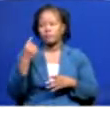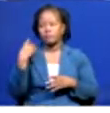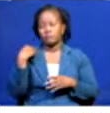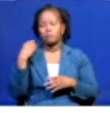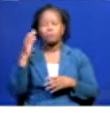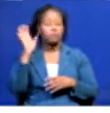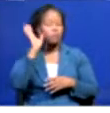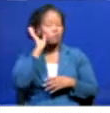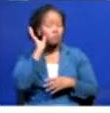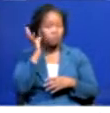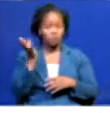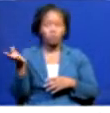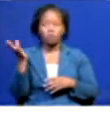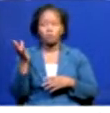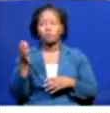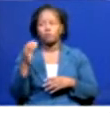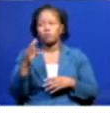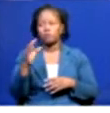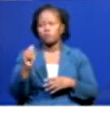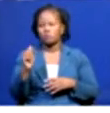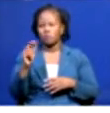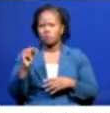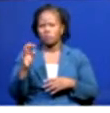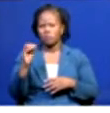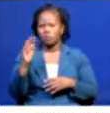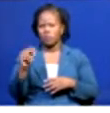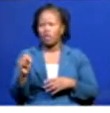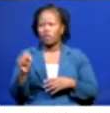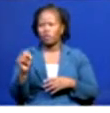Listening to Colonel Ayola, I think it was Ayola